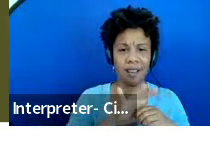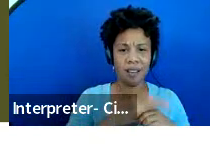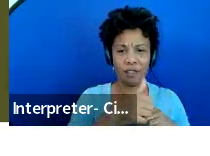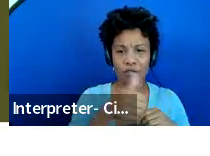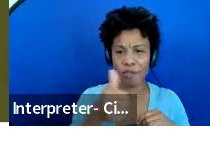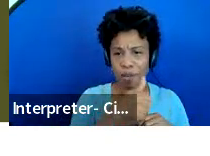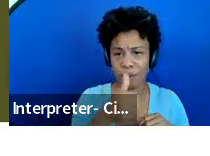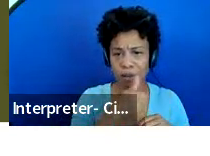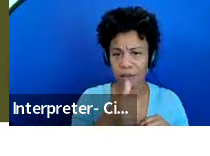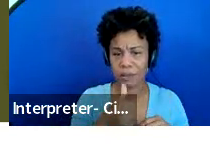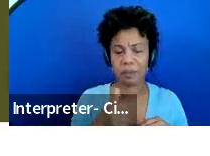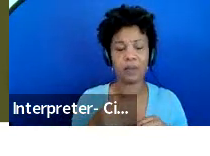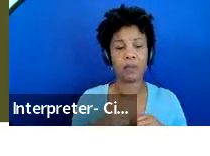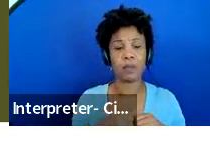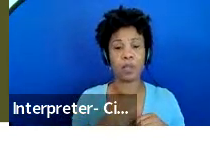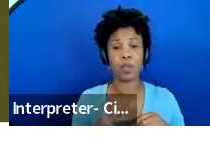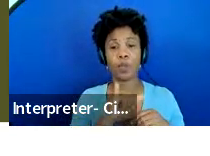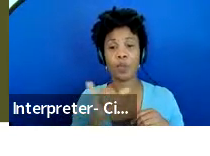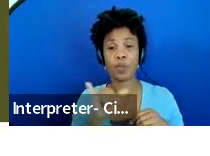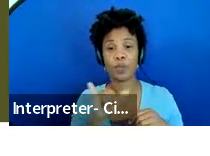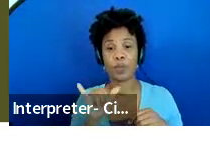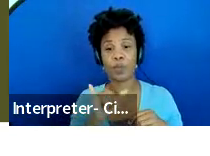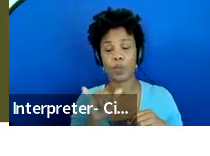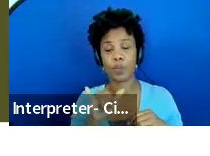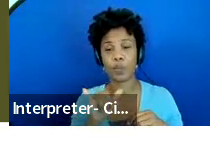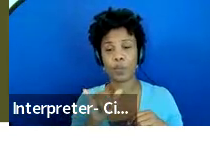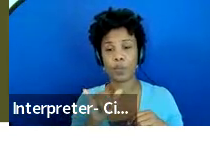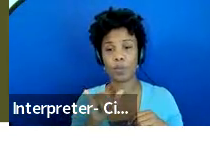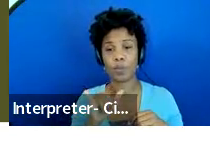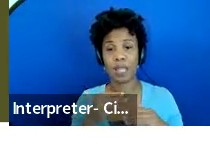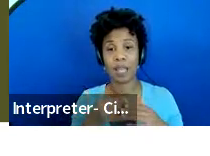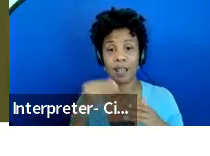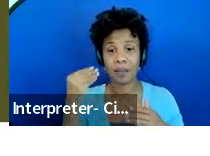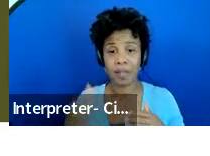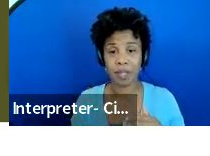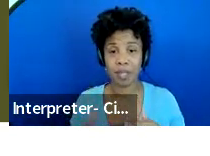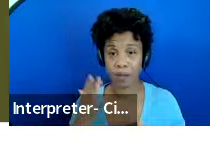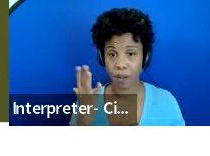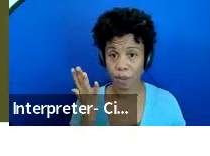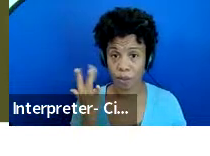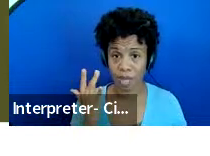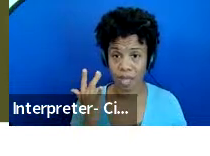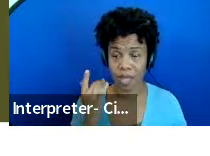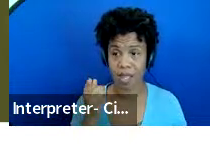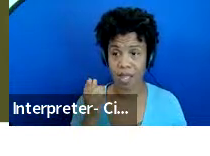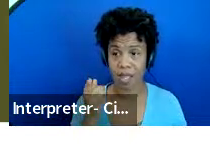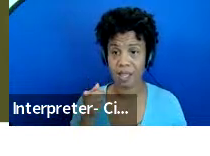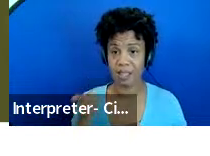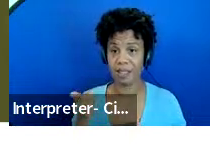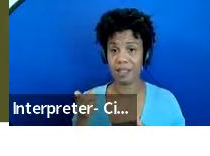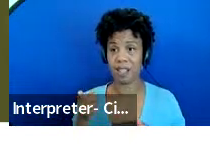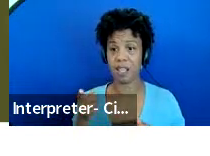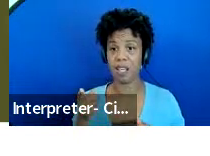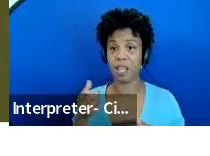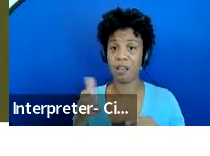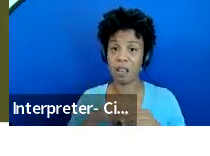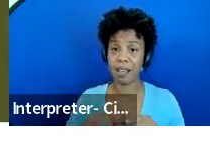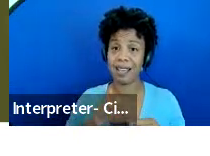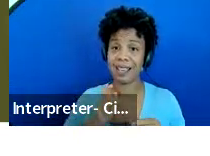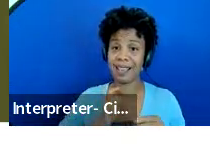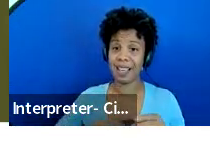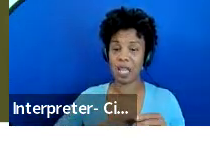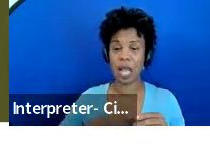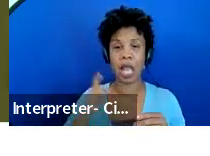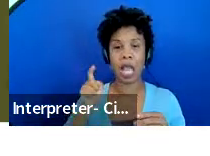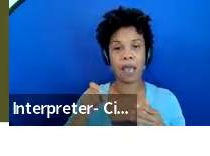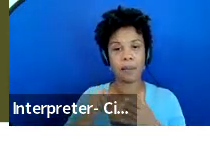presentation, and high cost for transport was also an issue because, again, the option they had was to hire public